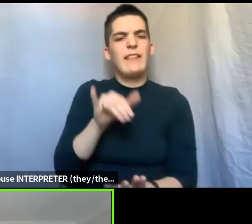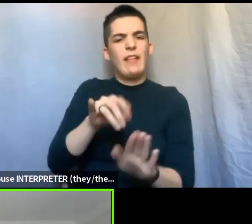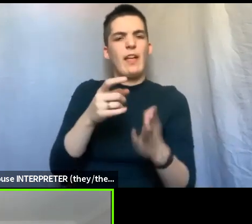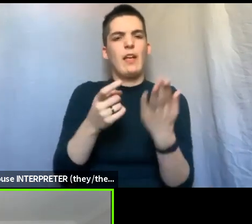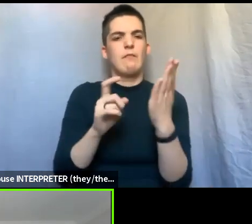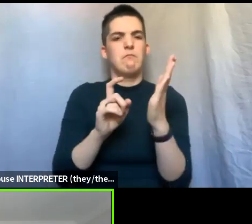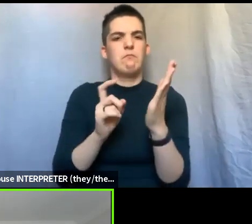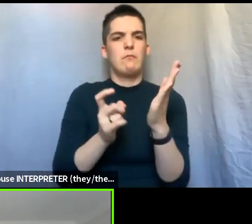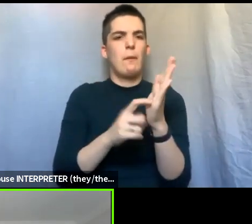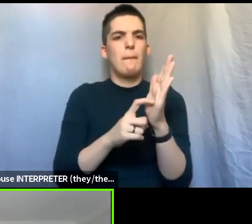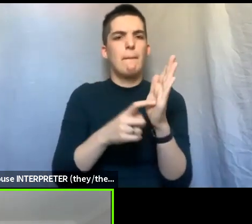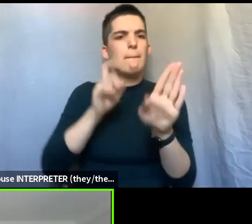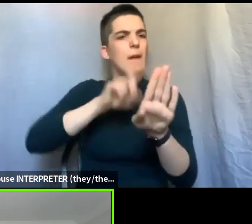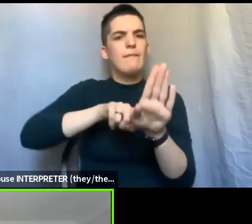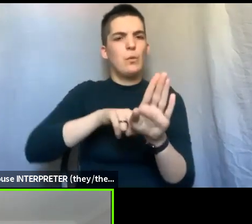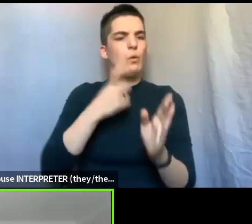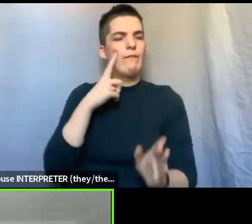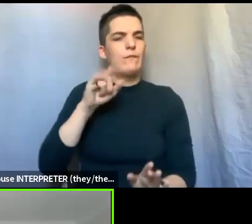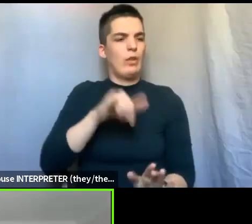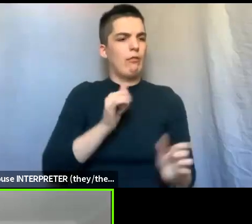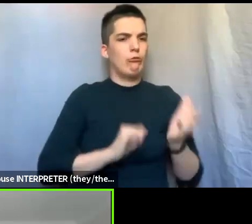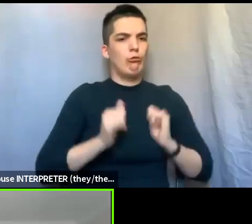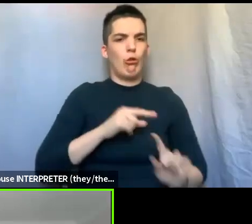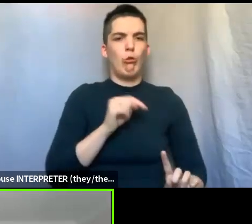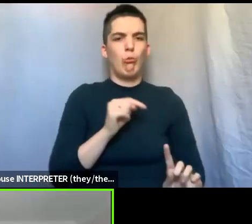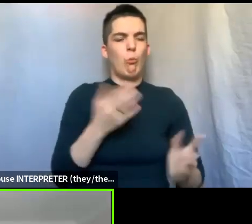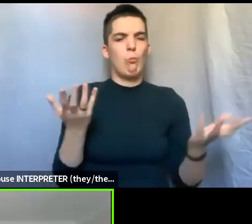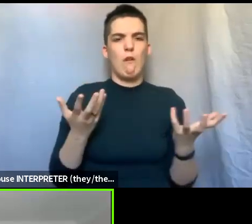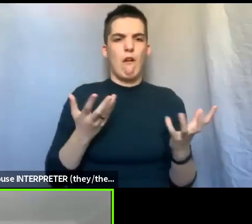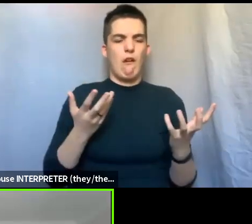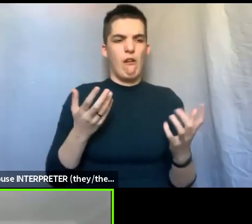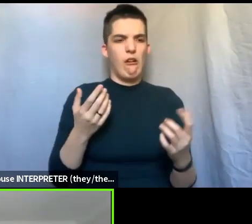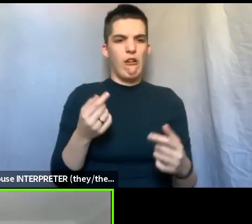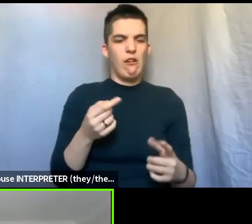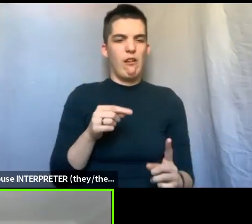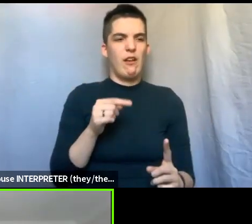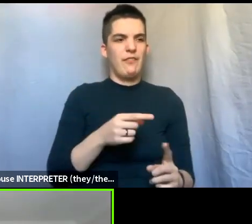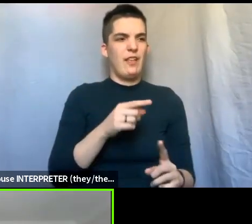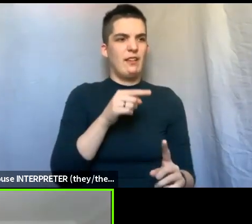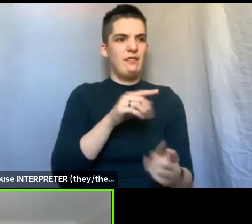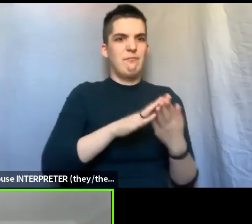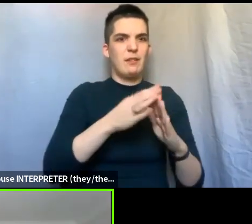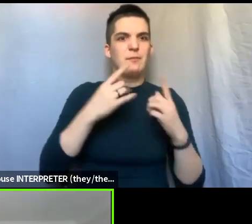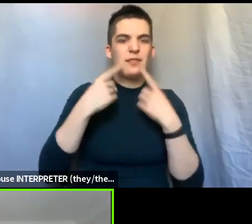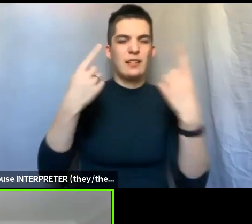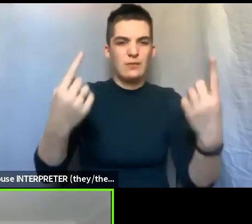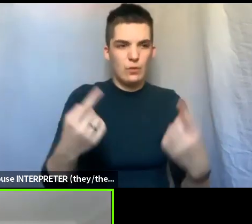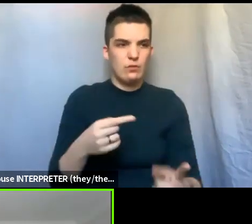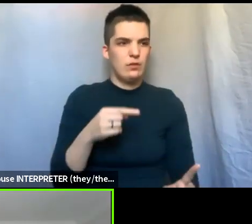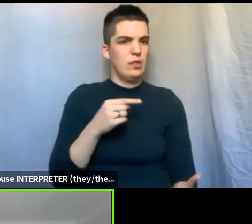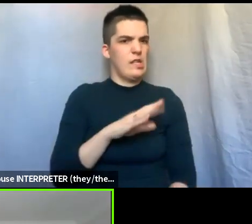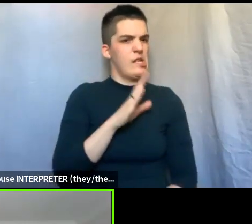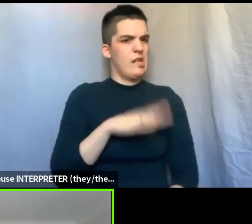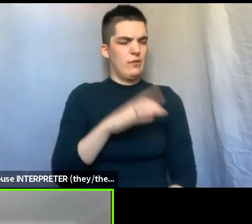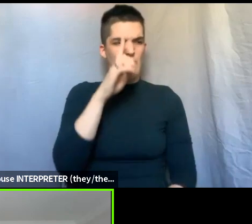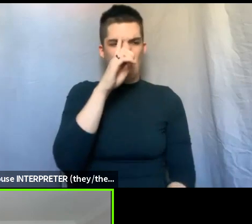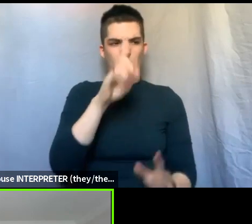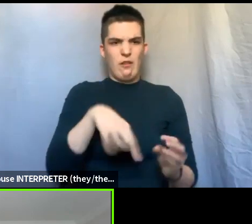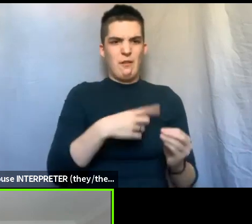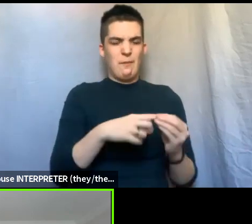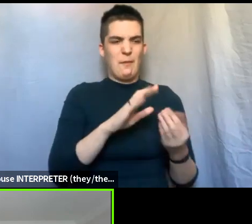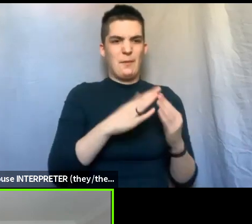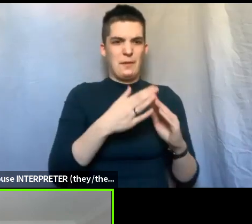show? What's the metaphor for this show that may become hugely successful? He never thought about it becoming hugely successful at